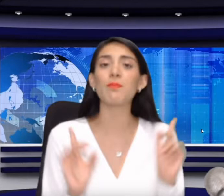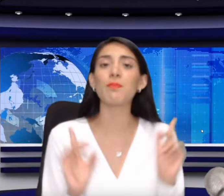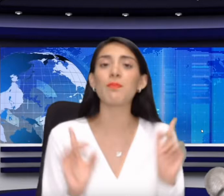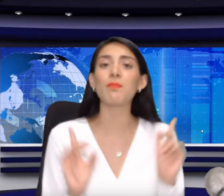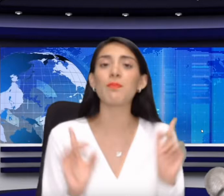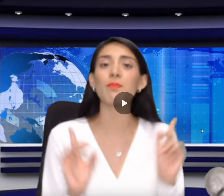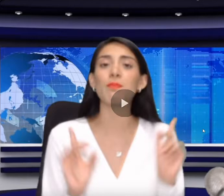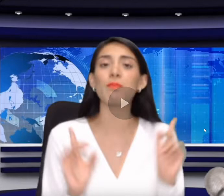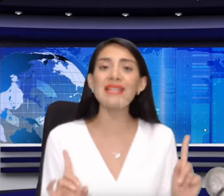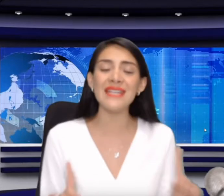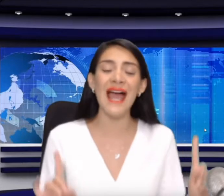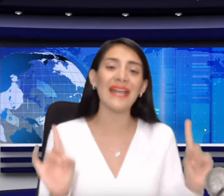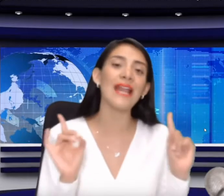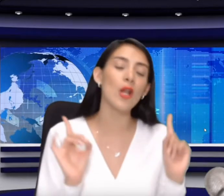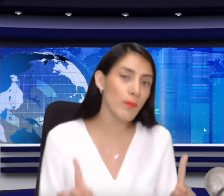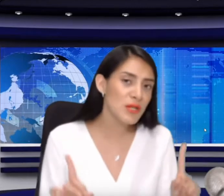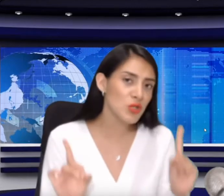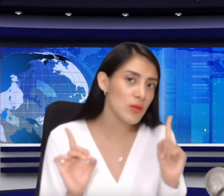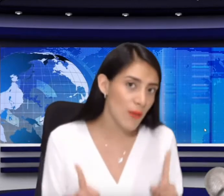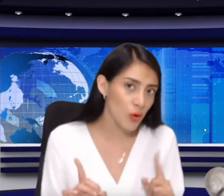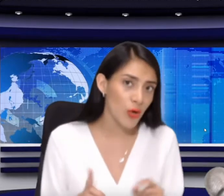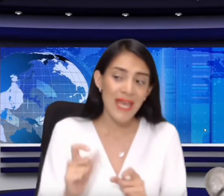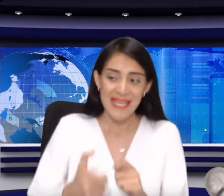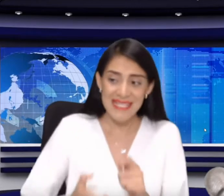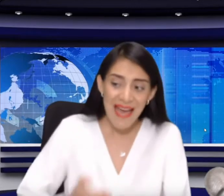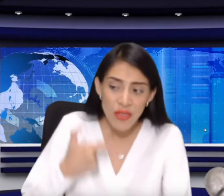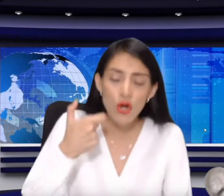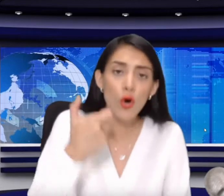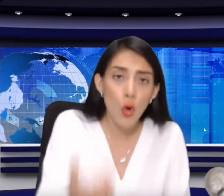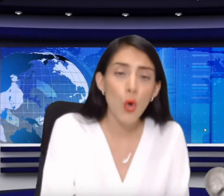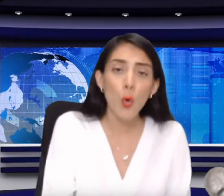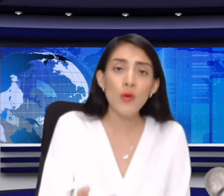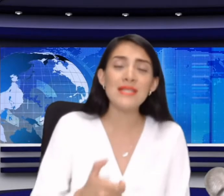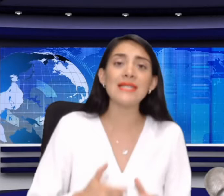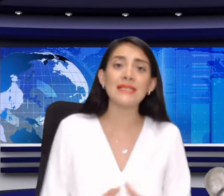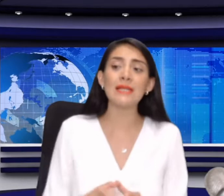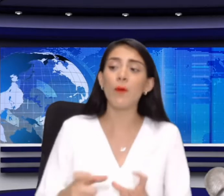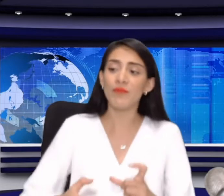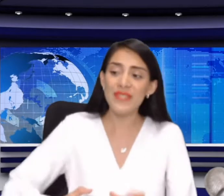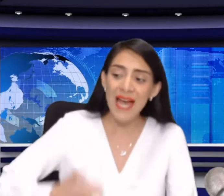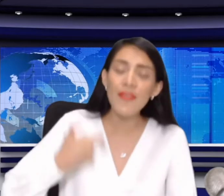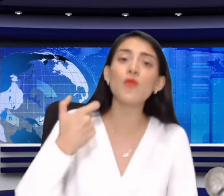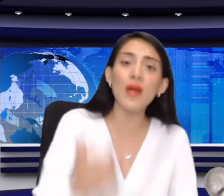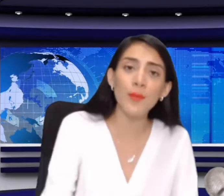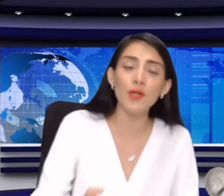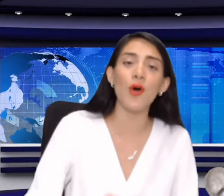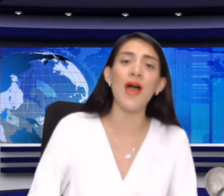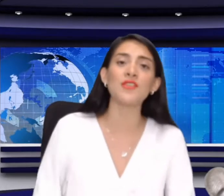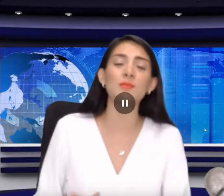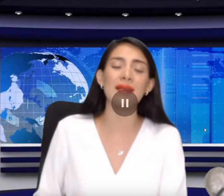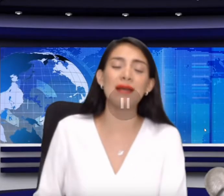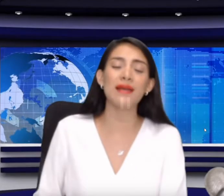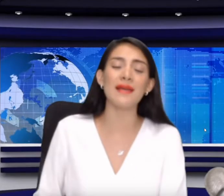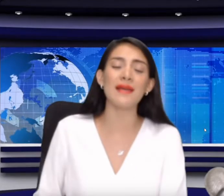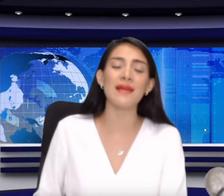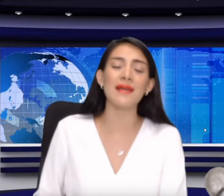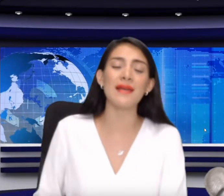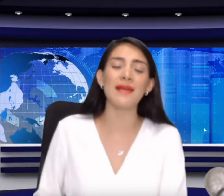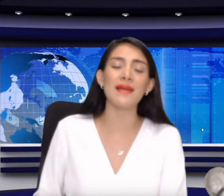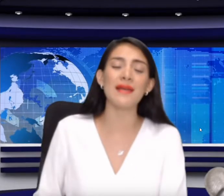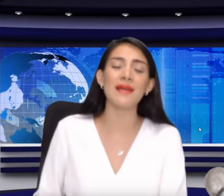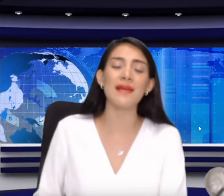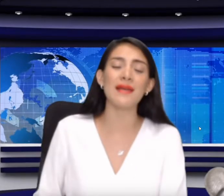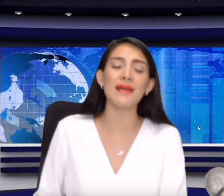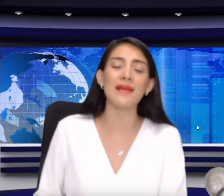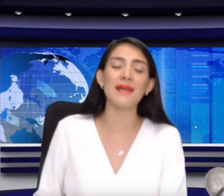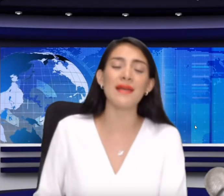to Mexico. Pese a que López Obrador ya dio un incentivo, ya dio un apoyo a estos países So